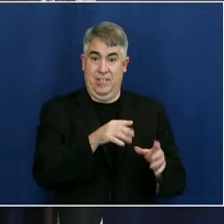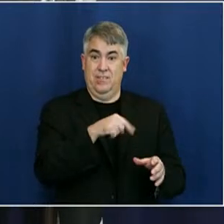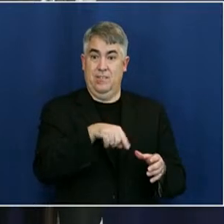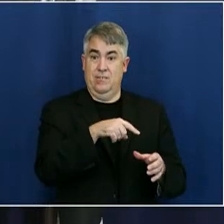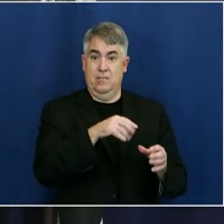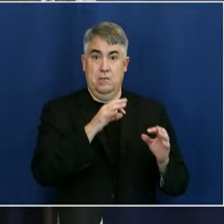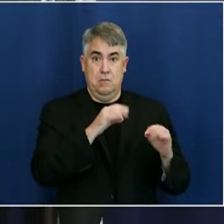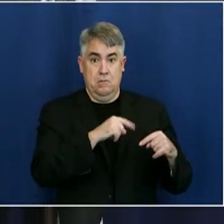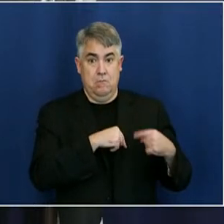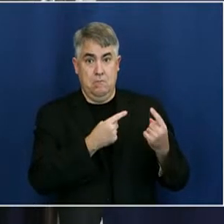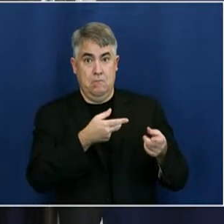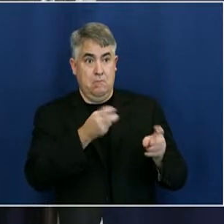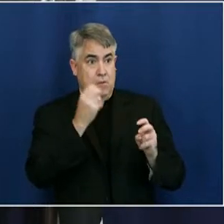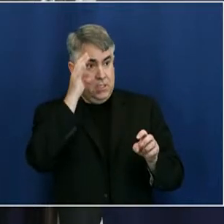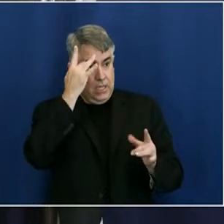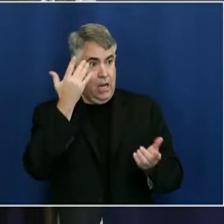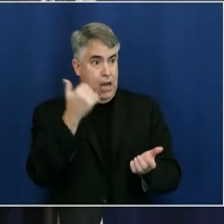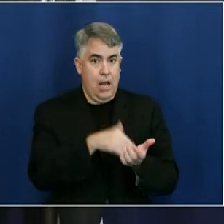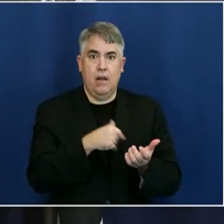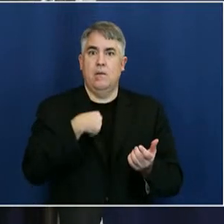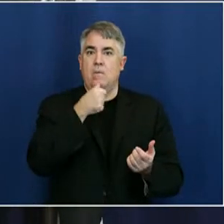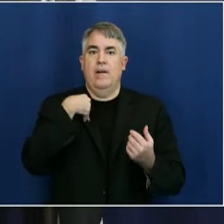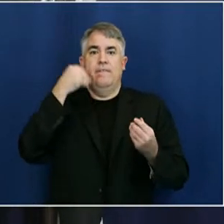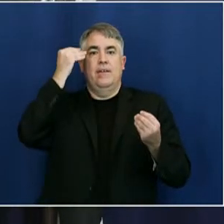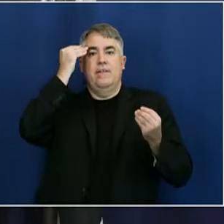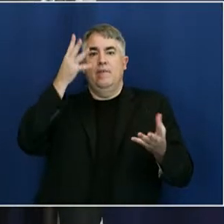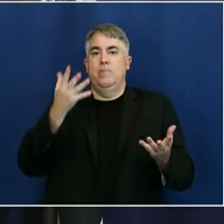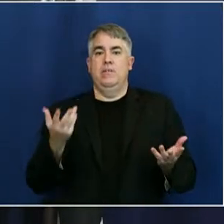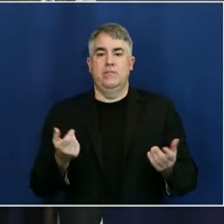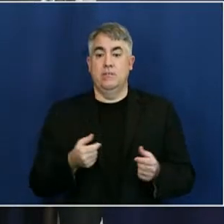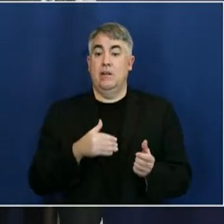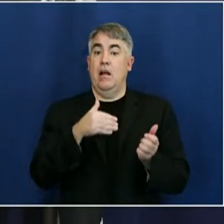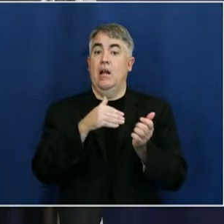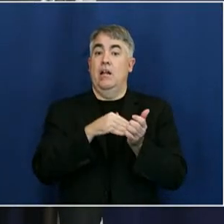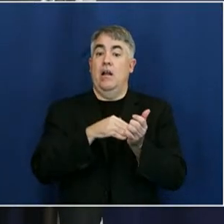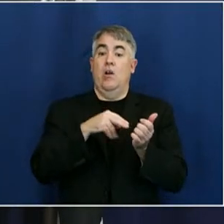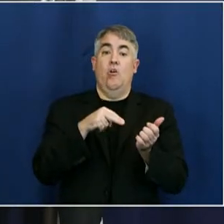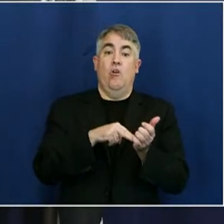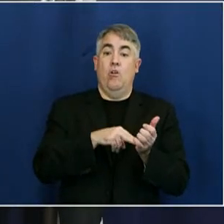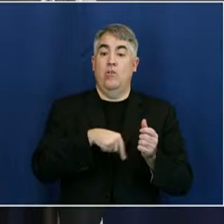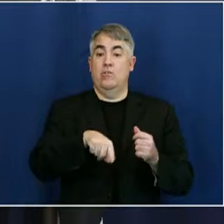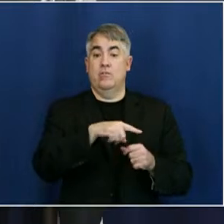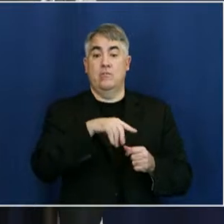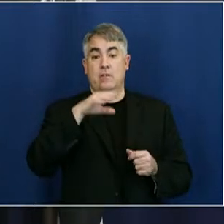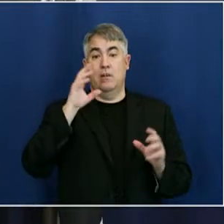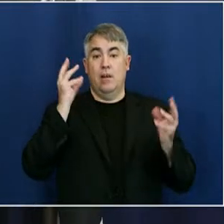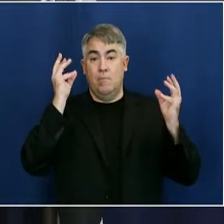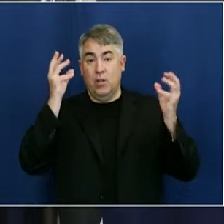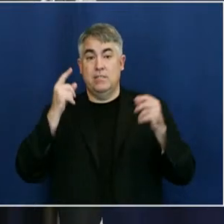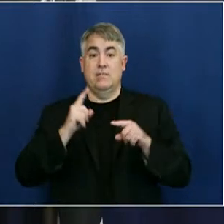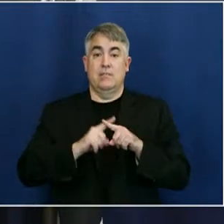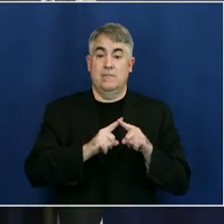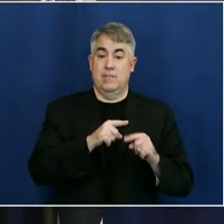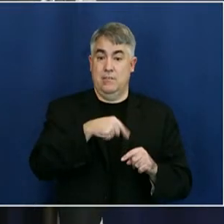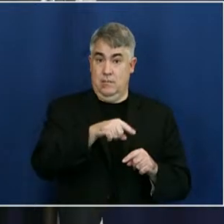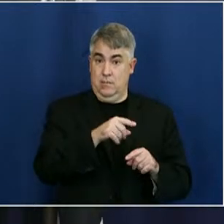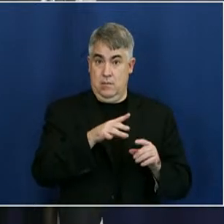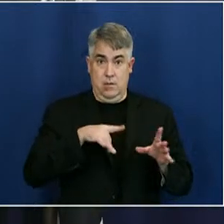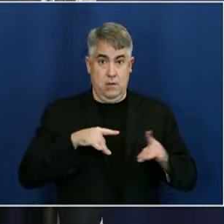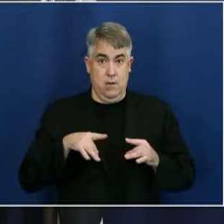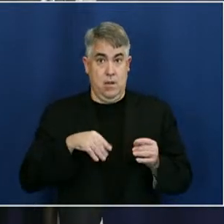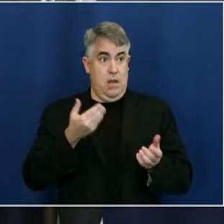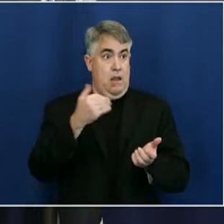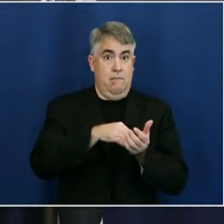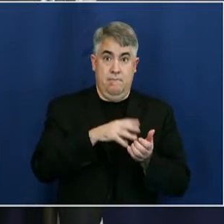emergency medical services workers, paramedics, EMTs that have been vaccinated receive their full 2 courses of